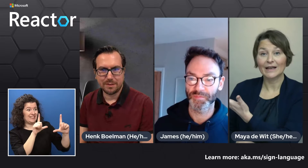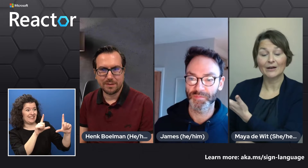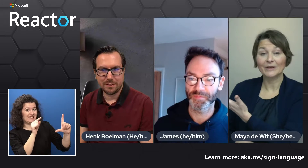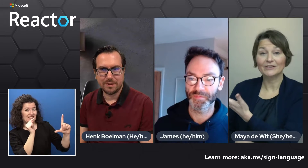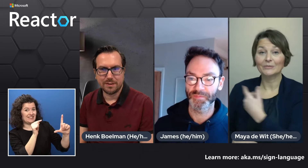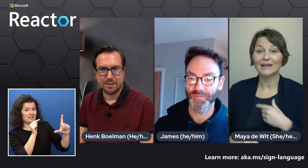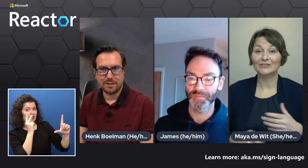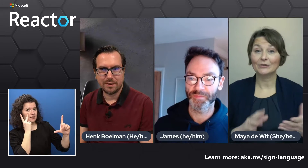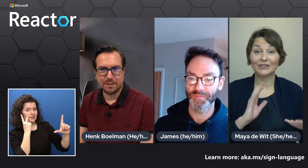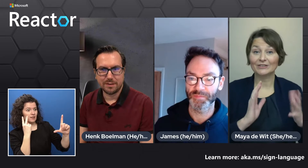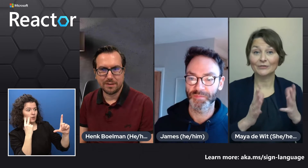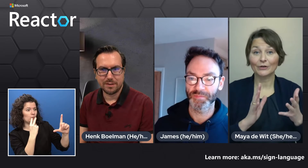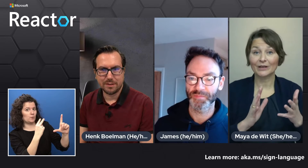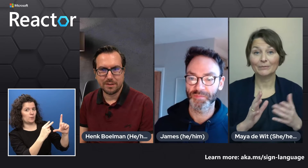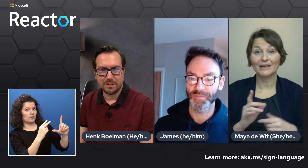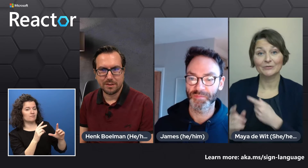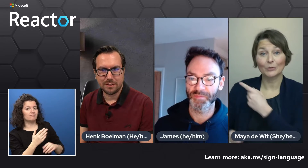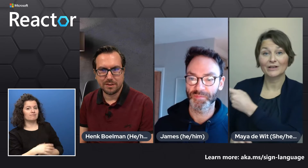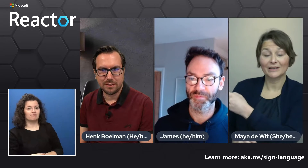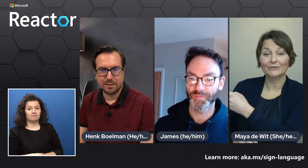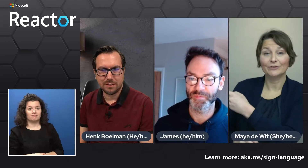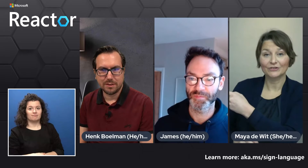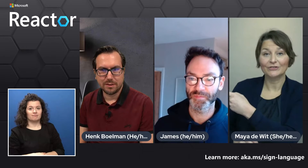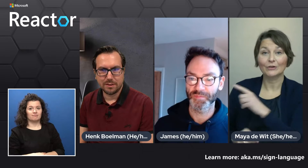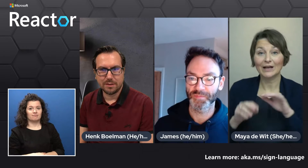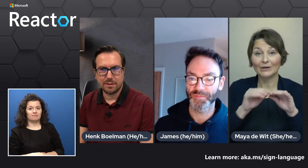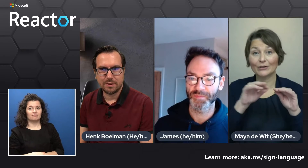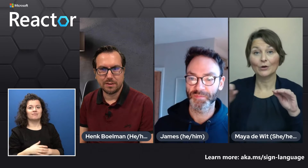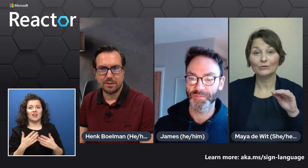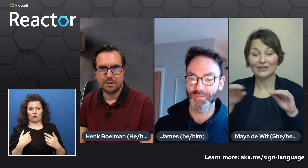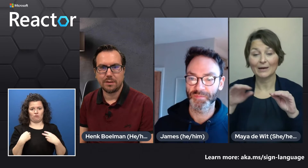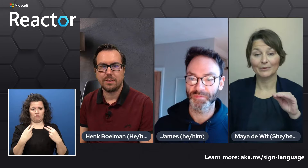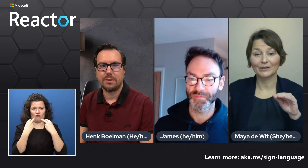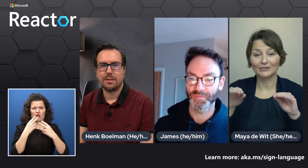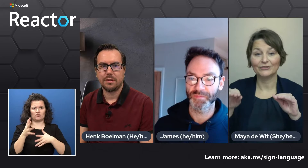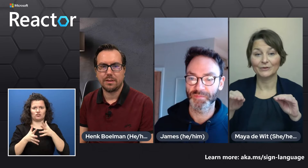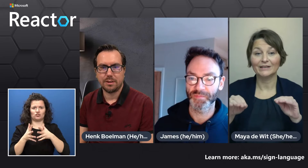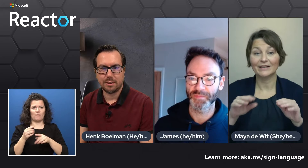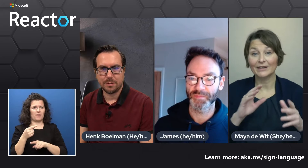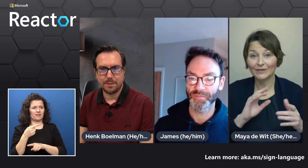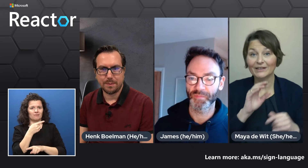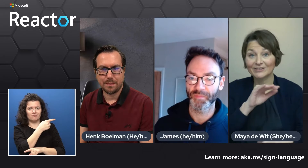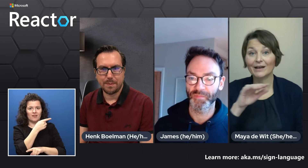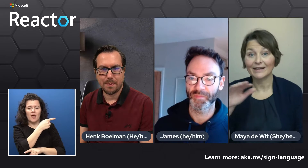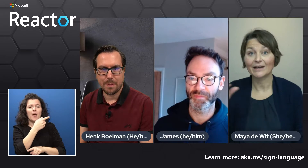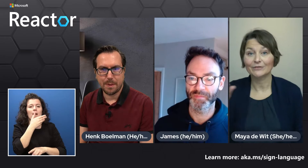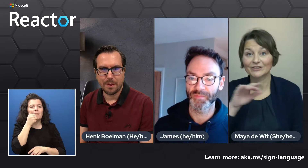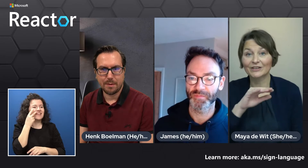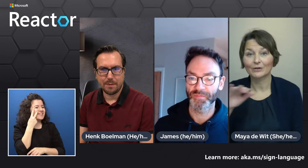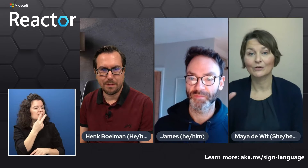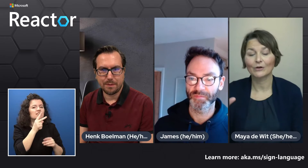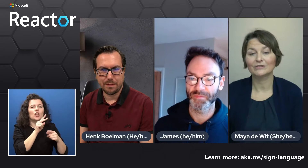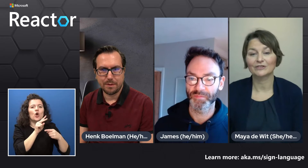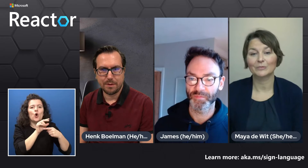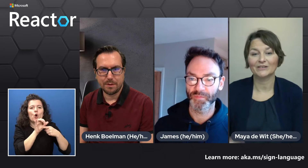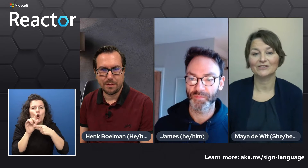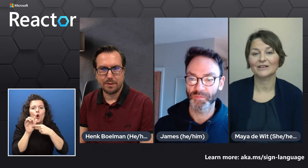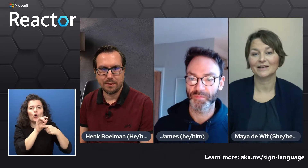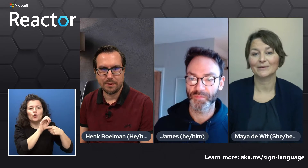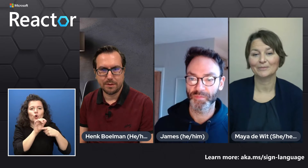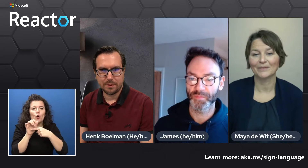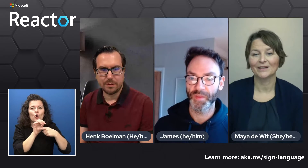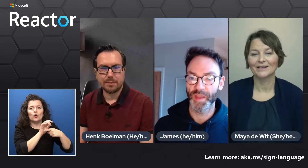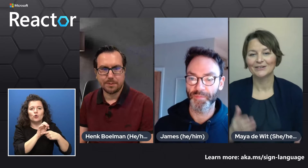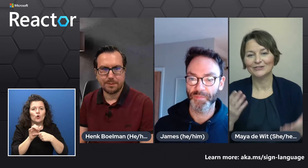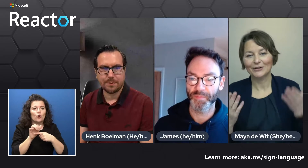look now, because it makes no sense. If you look at me, it's more clear if you just look how the codes happen on the screen than if I sign every single code that's being said